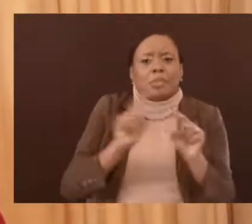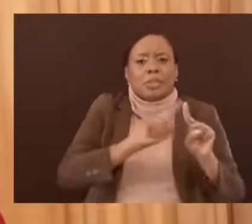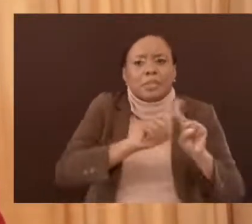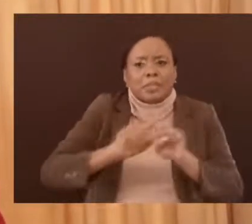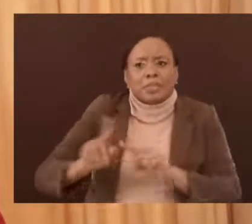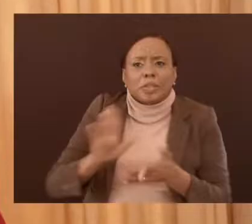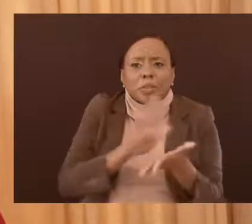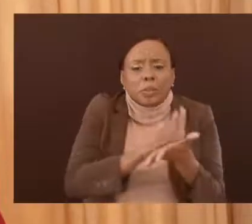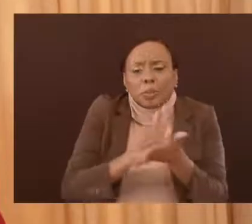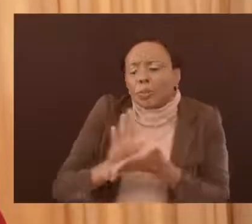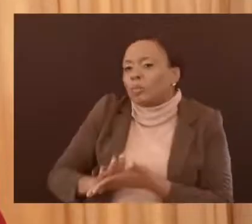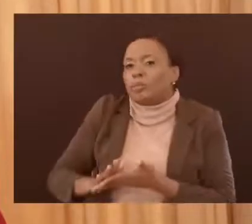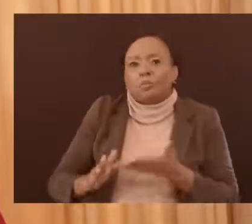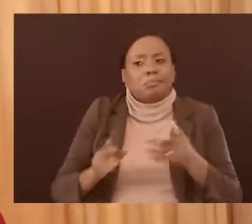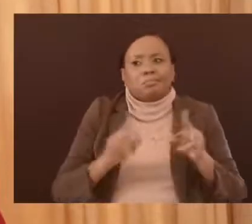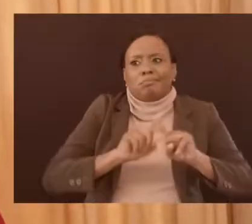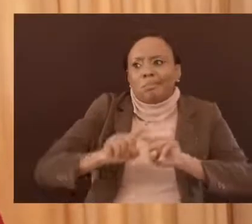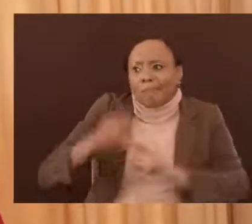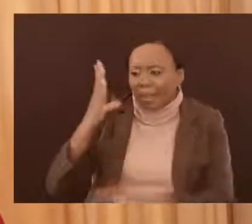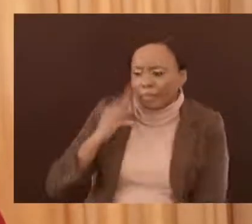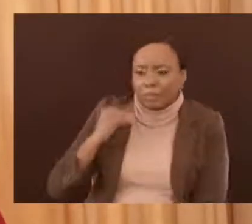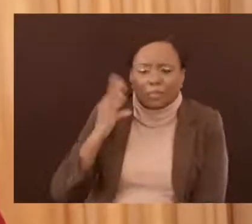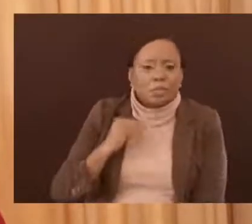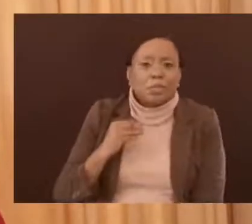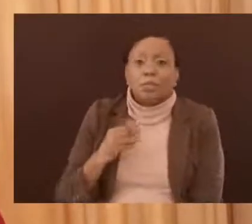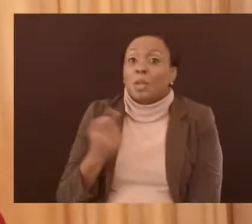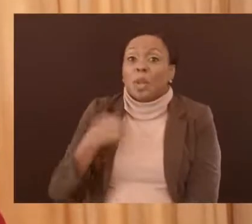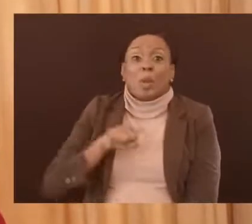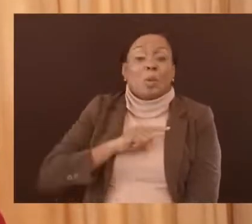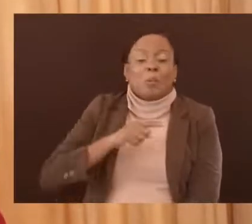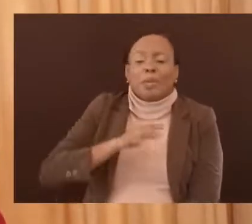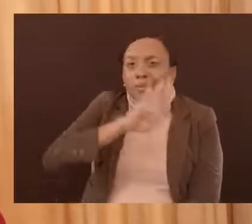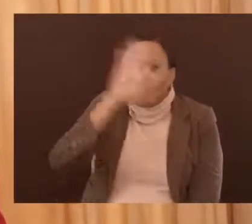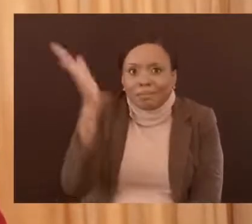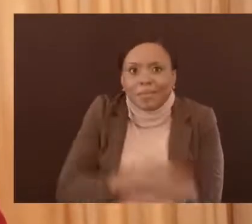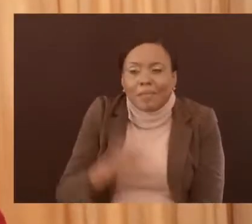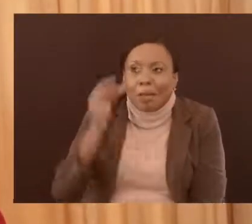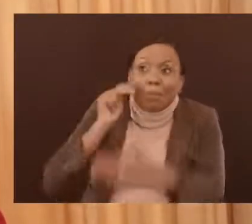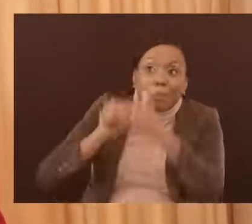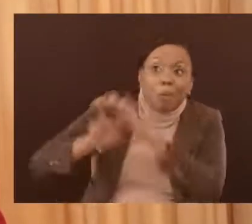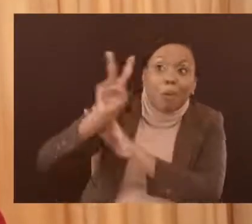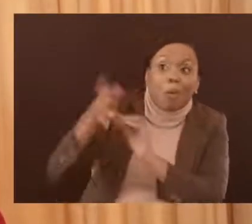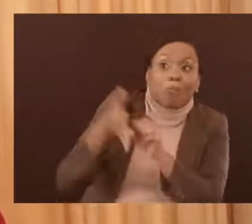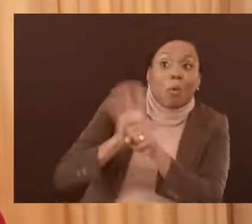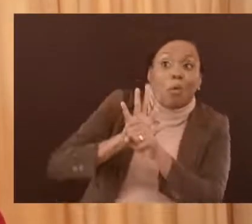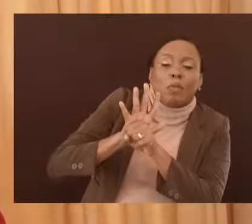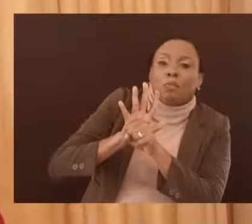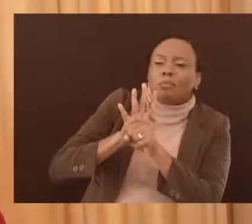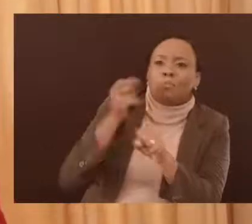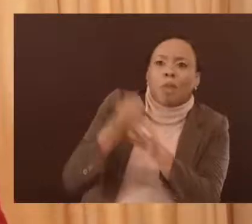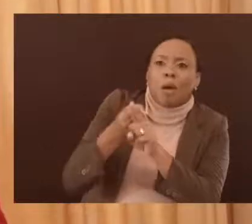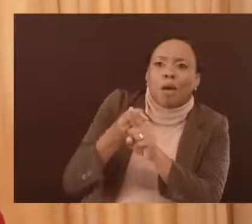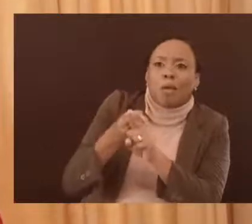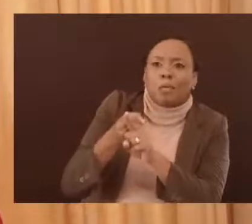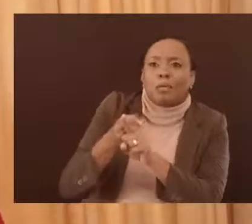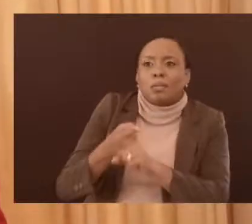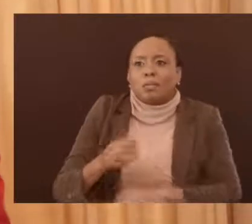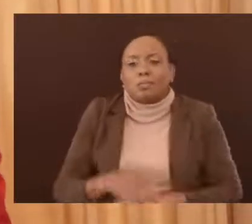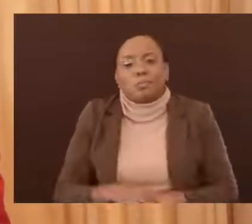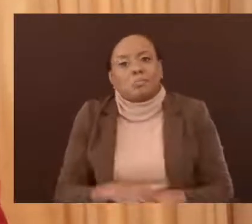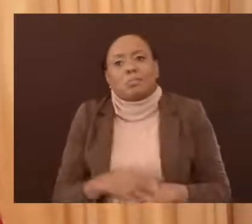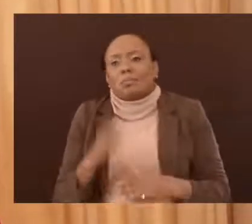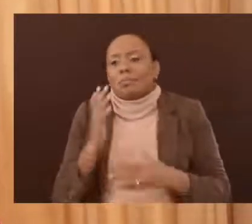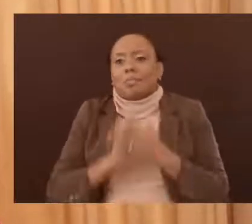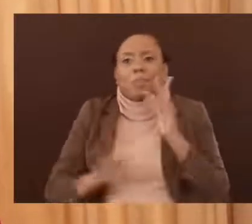schools. And, we never expected that there was going to be a COVID-19 pandemic. Even sometimes when I hear the questions about how long it will take for the